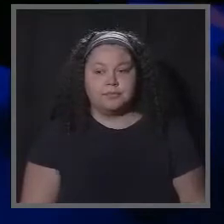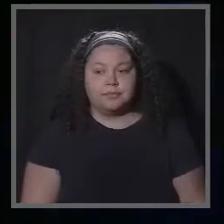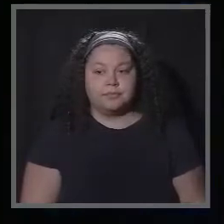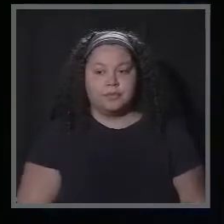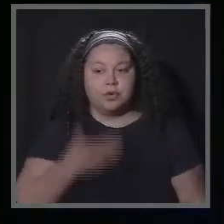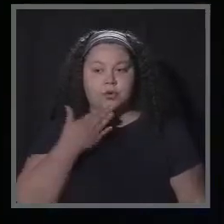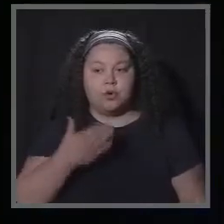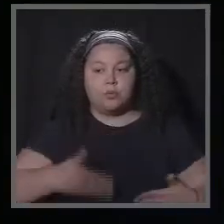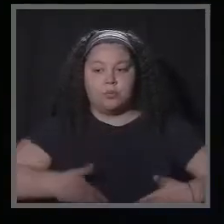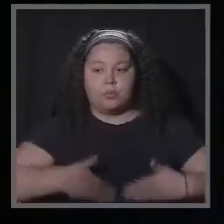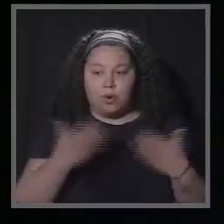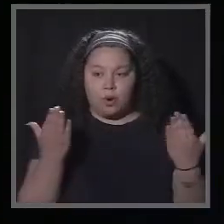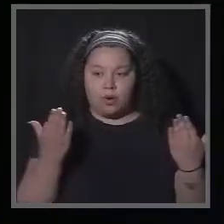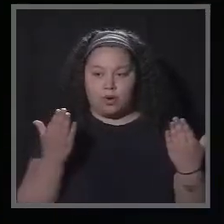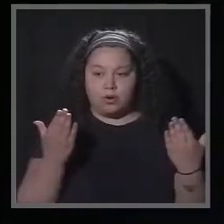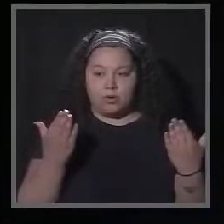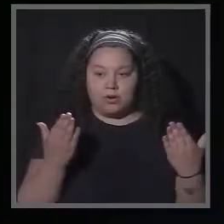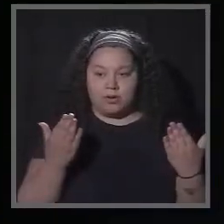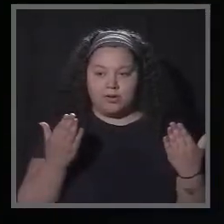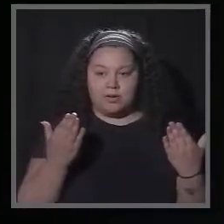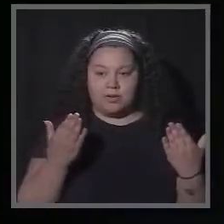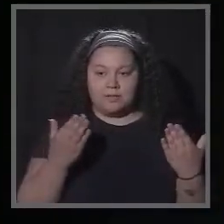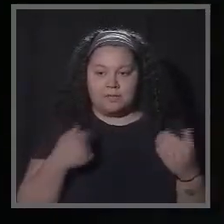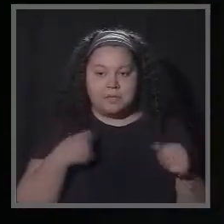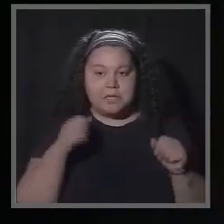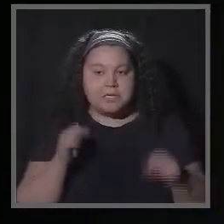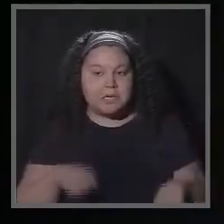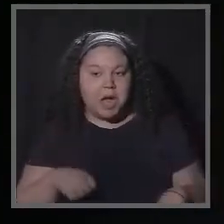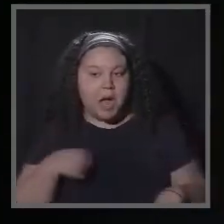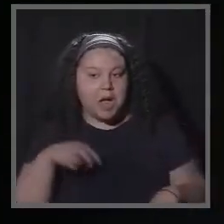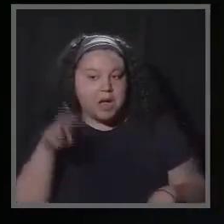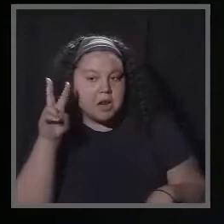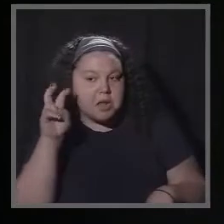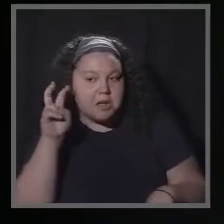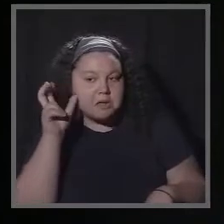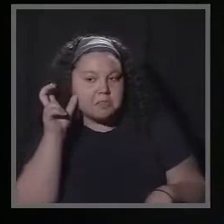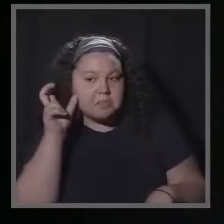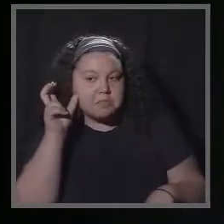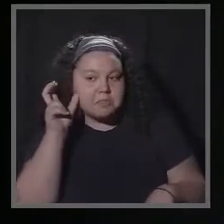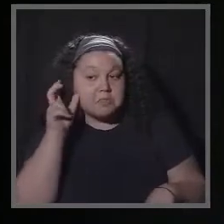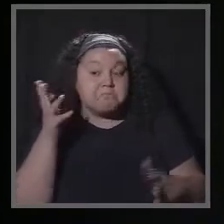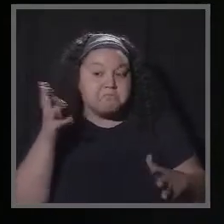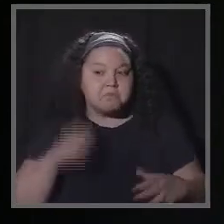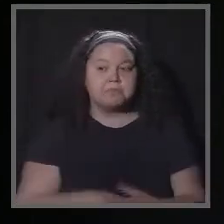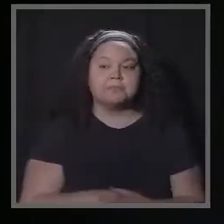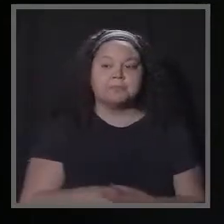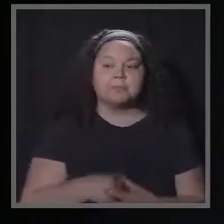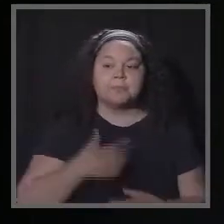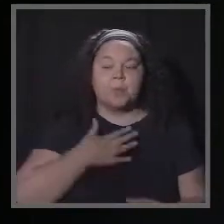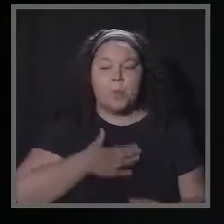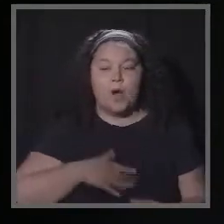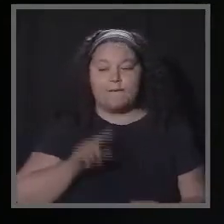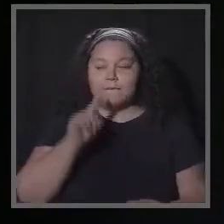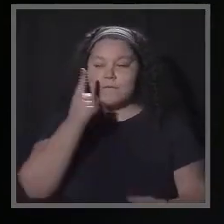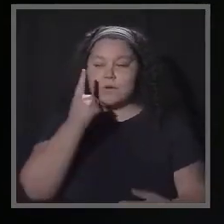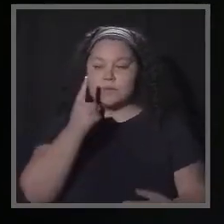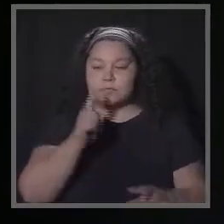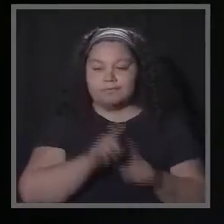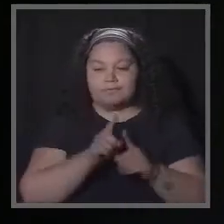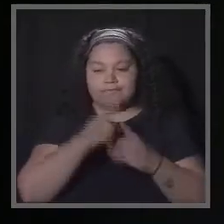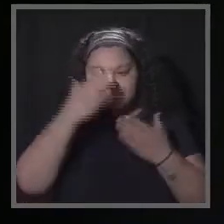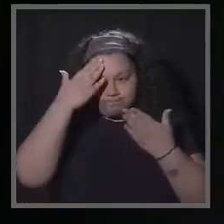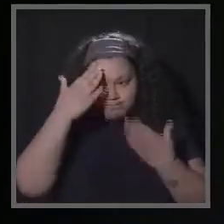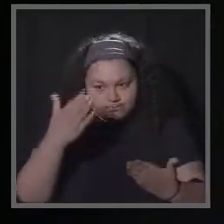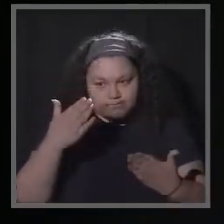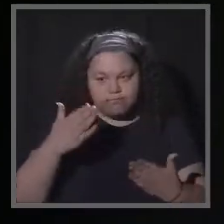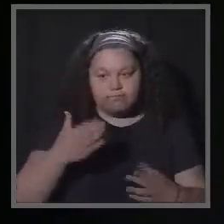Good morning, everybody. I hope you can hear me well. Bom dia a todos. First, I would like to thank the Portuguese